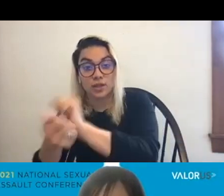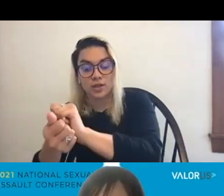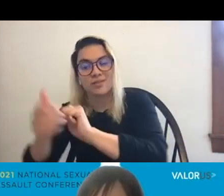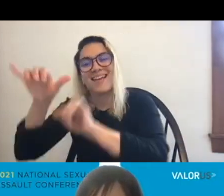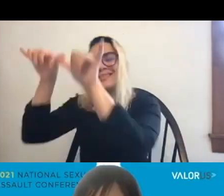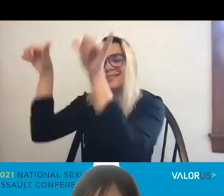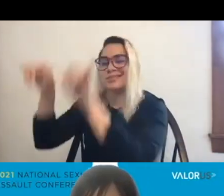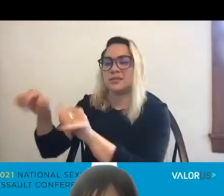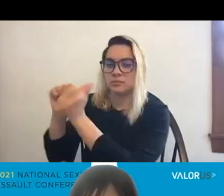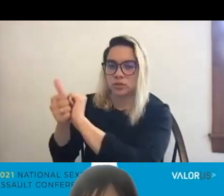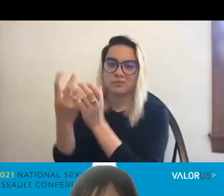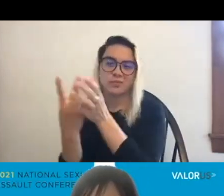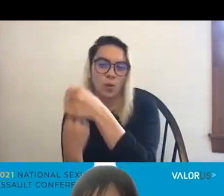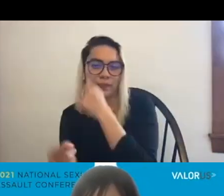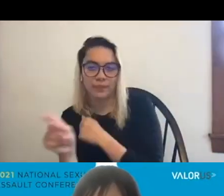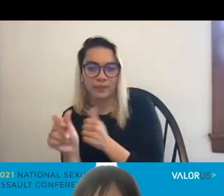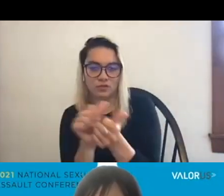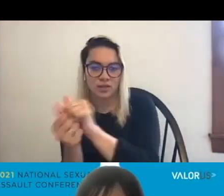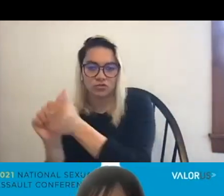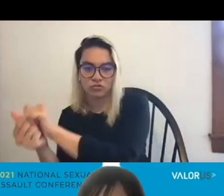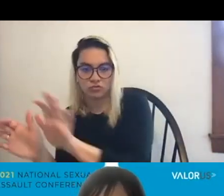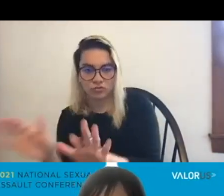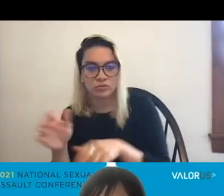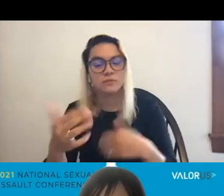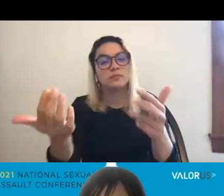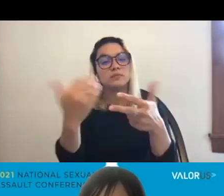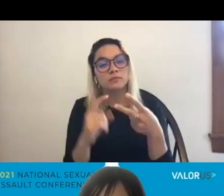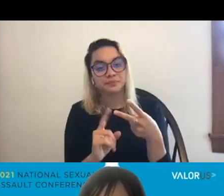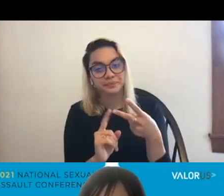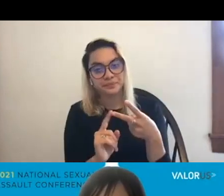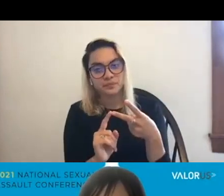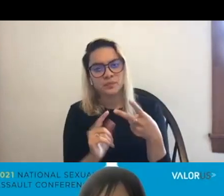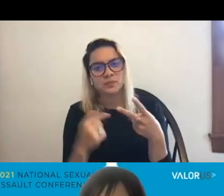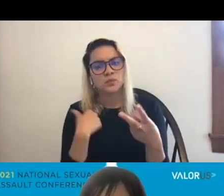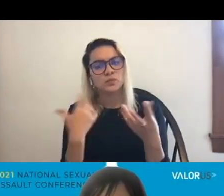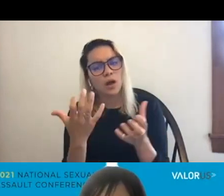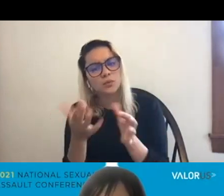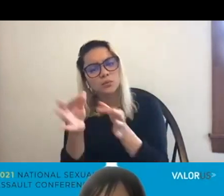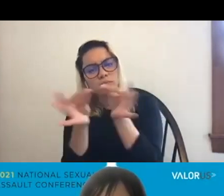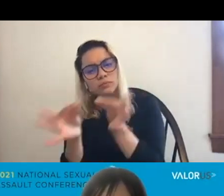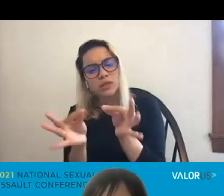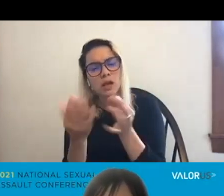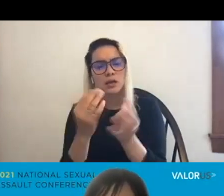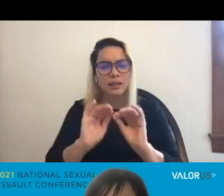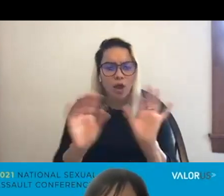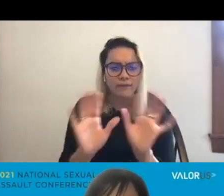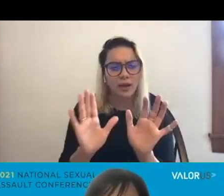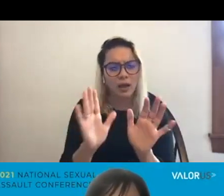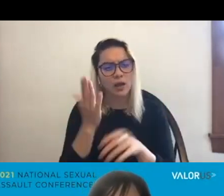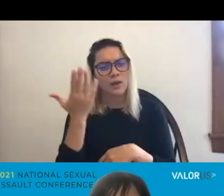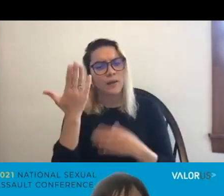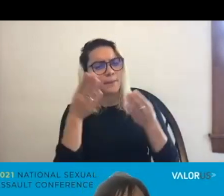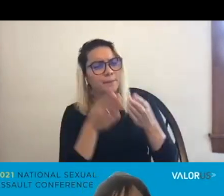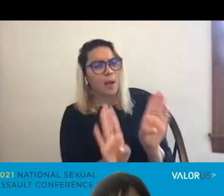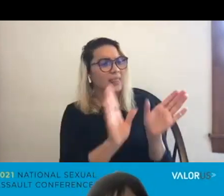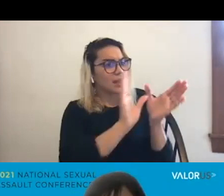and systems change. We also want to help you understand how public narrative and community organizing can be leveraged